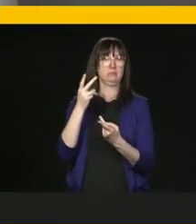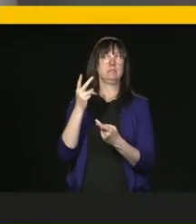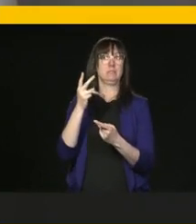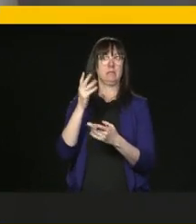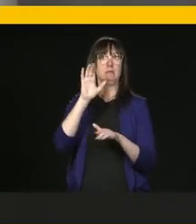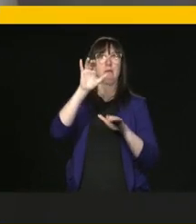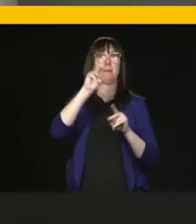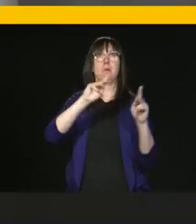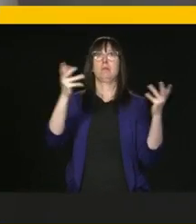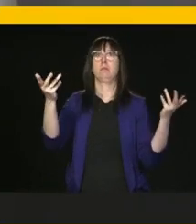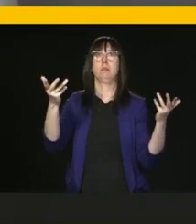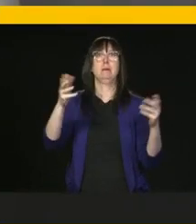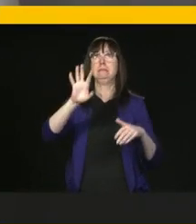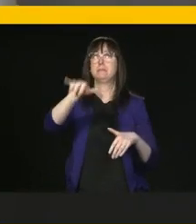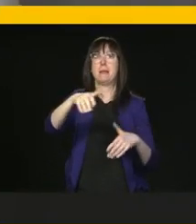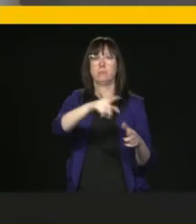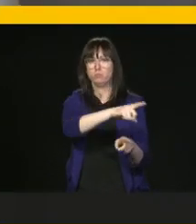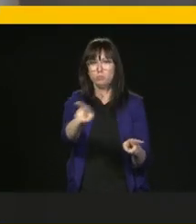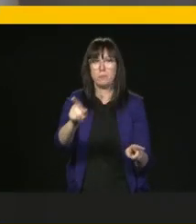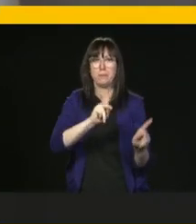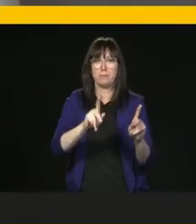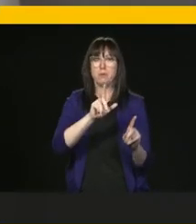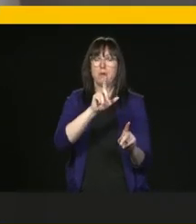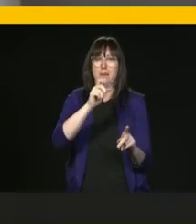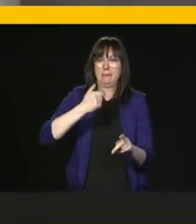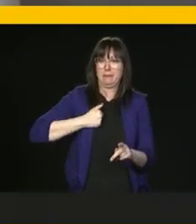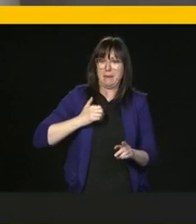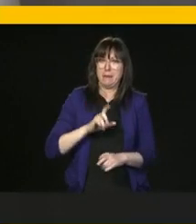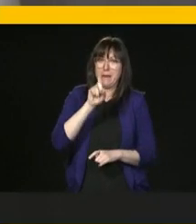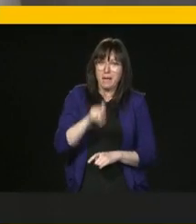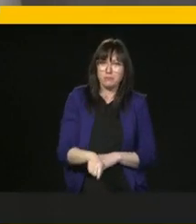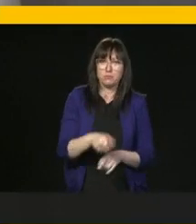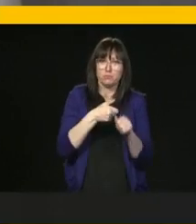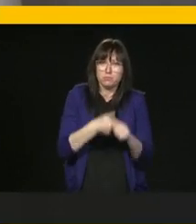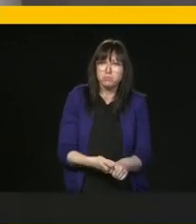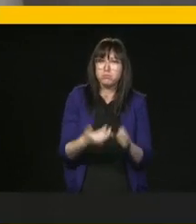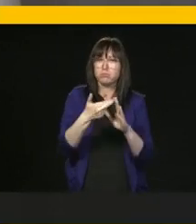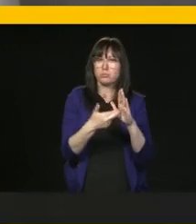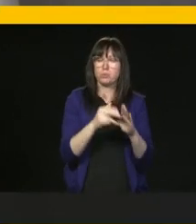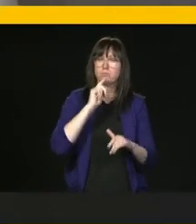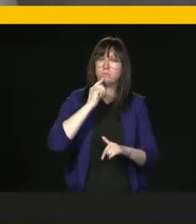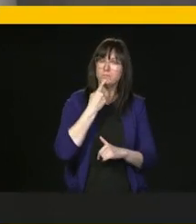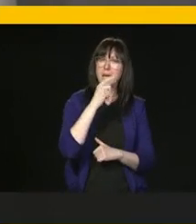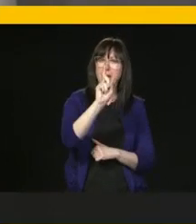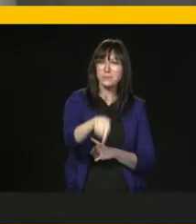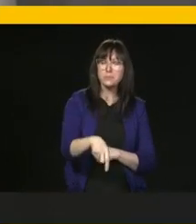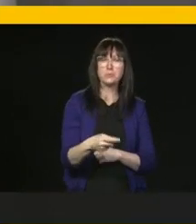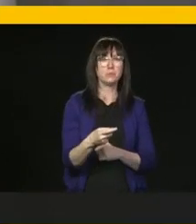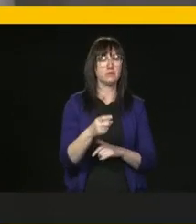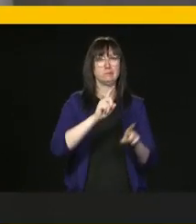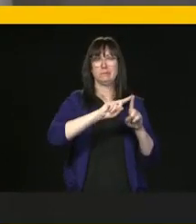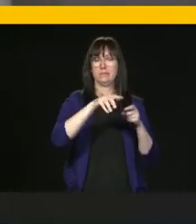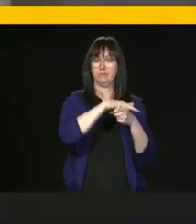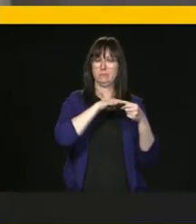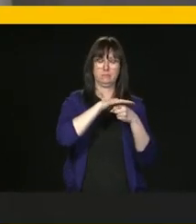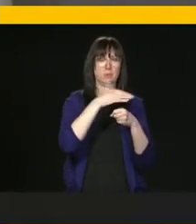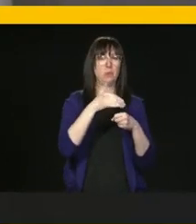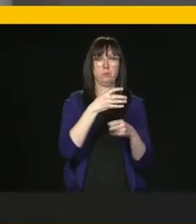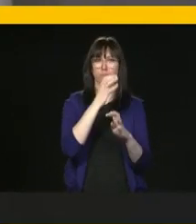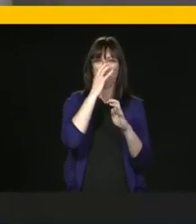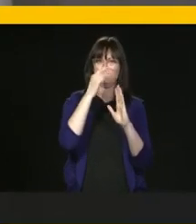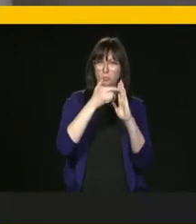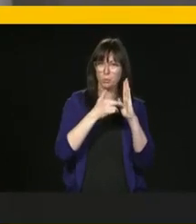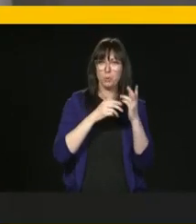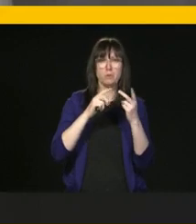take these orders seriously. Various different jurisdictions have various different pieces of legislation that they can use